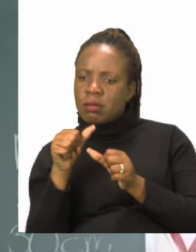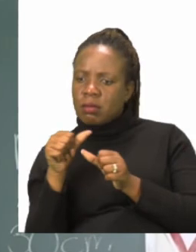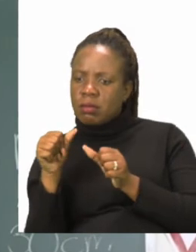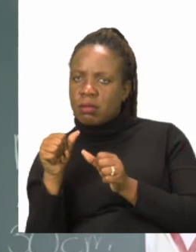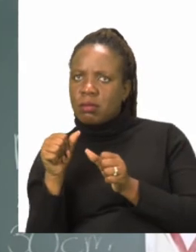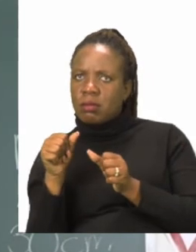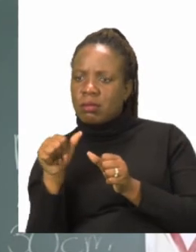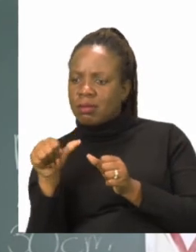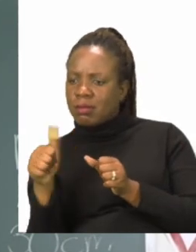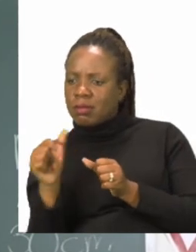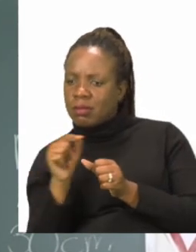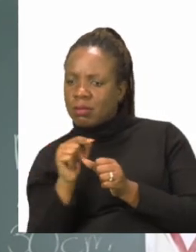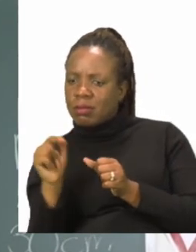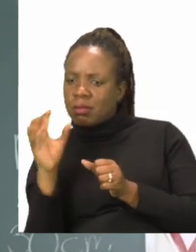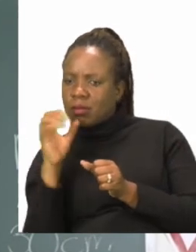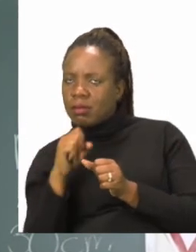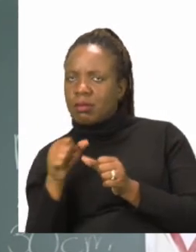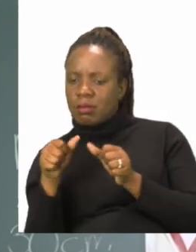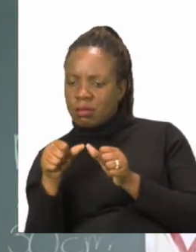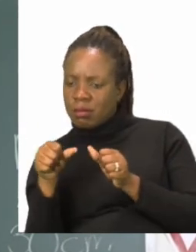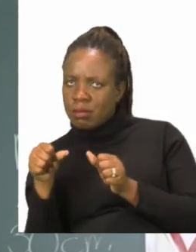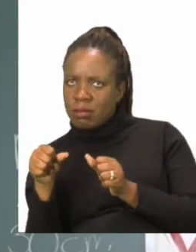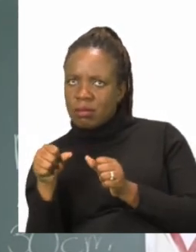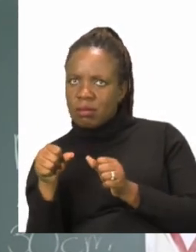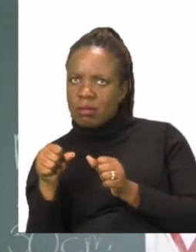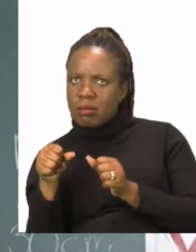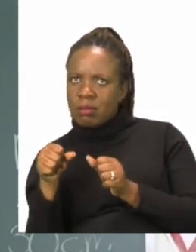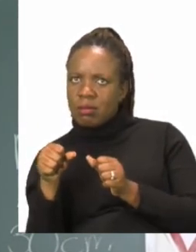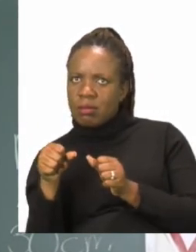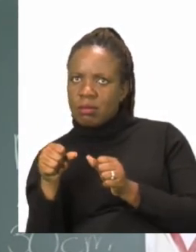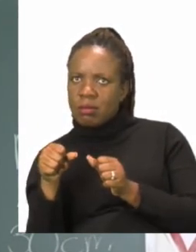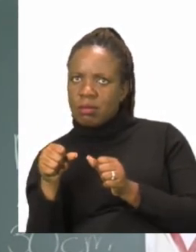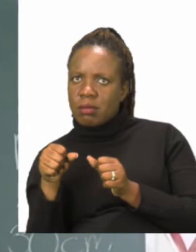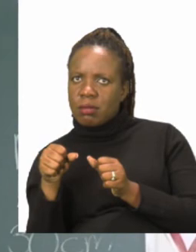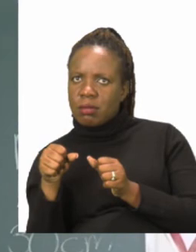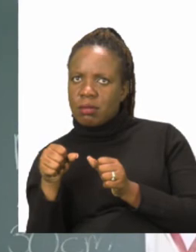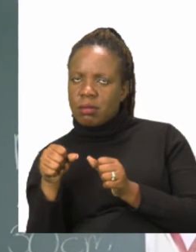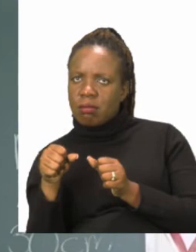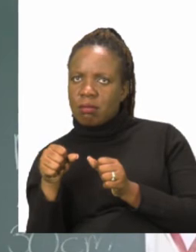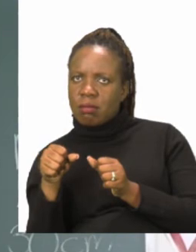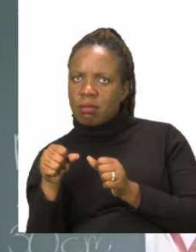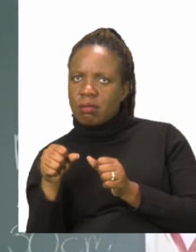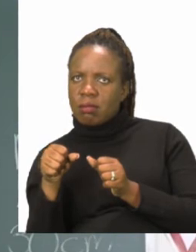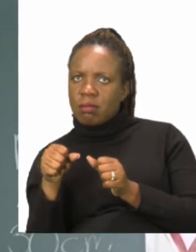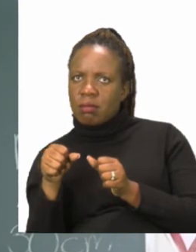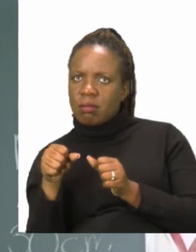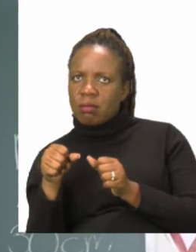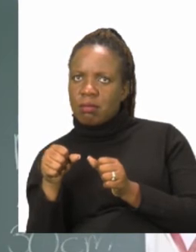rest of the length. So I see over here, this part